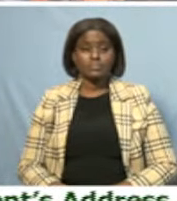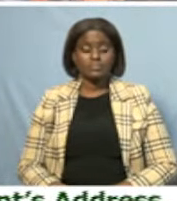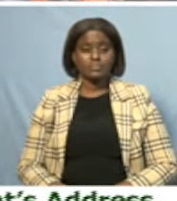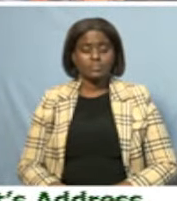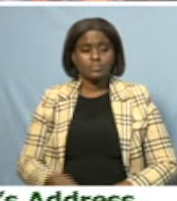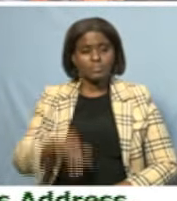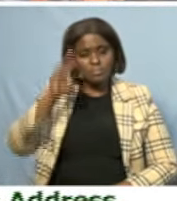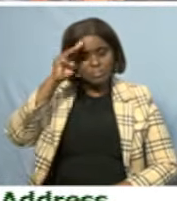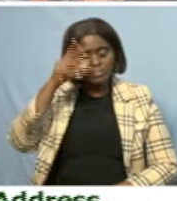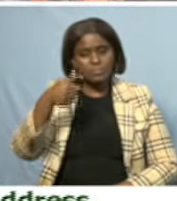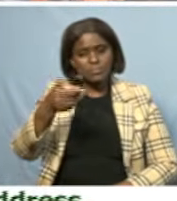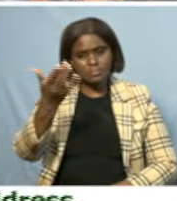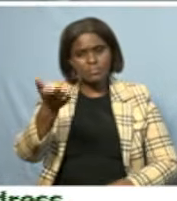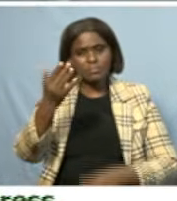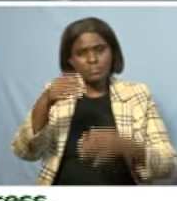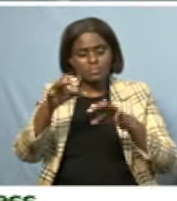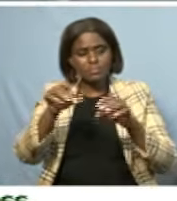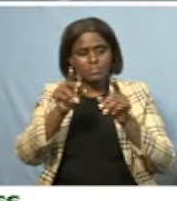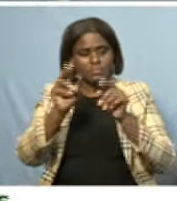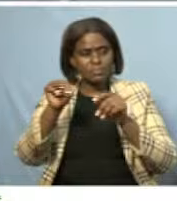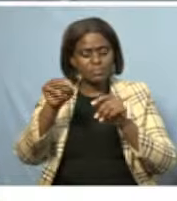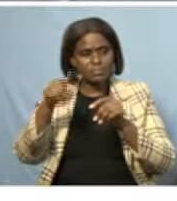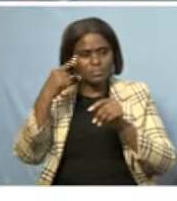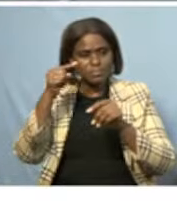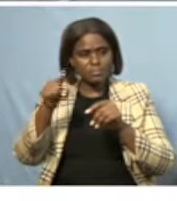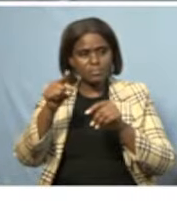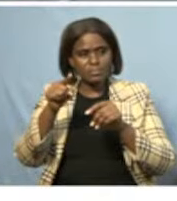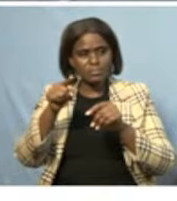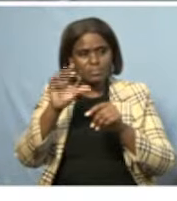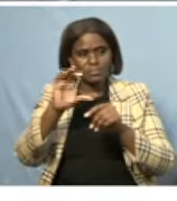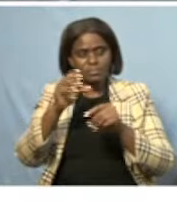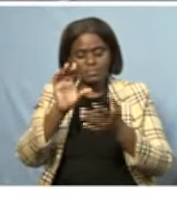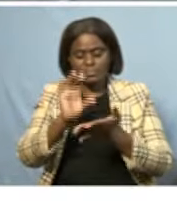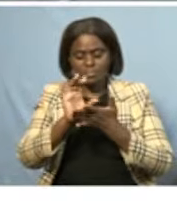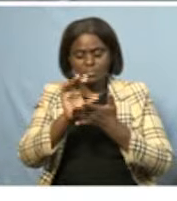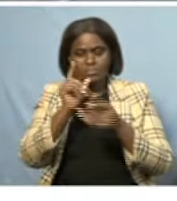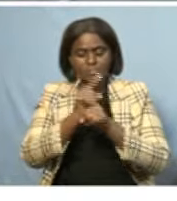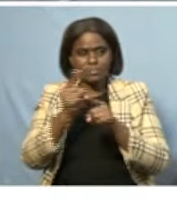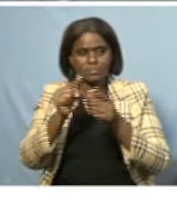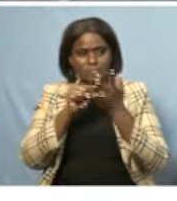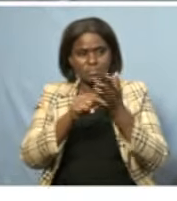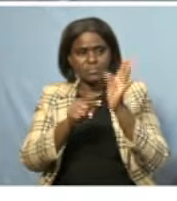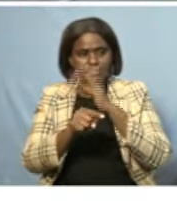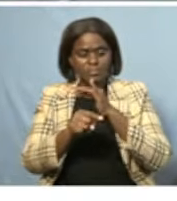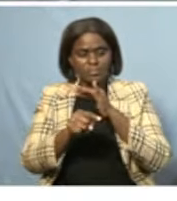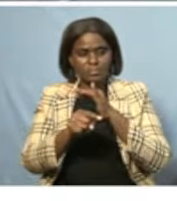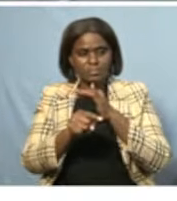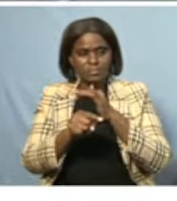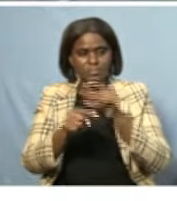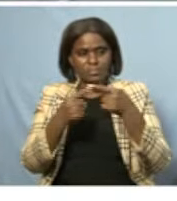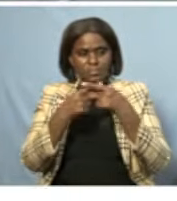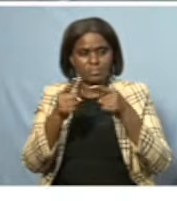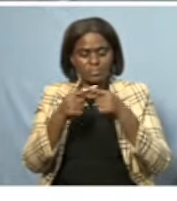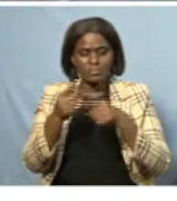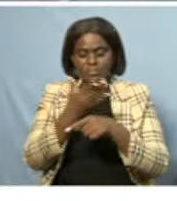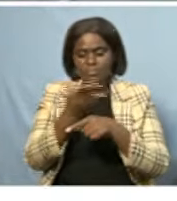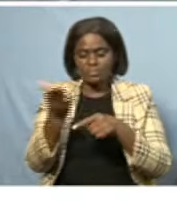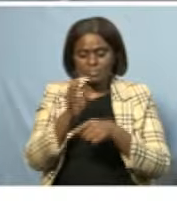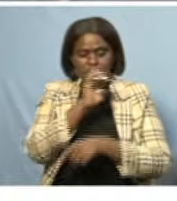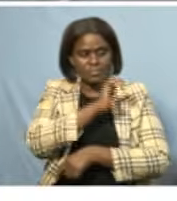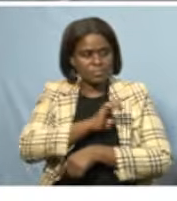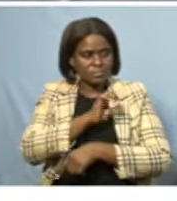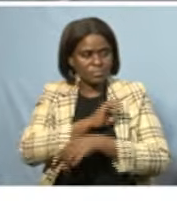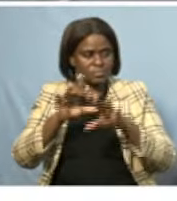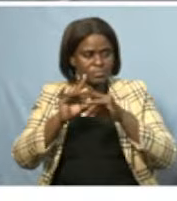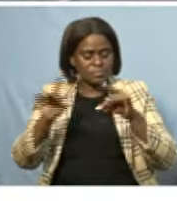Honorable Minister, you may continue. The Honorable Member for Chirubi, you just indicate. On the contrary, an ethical